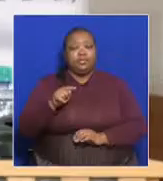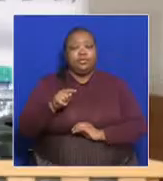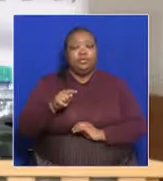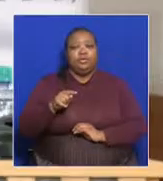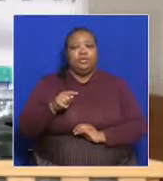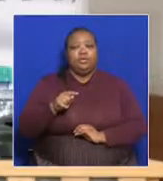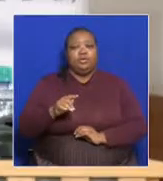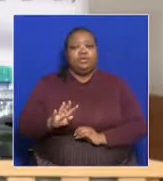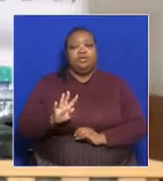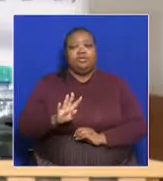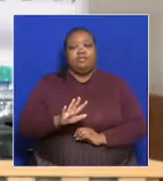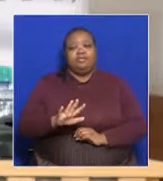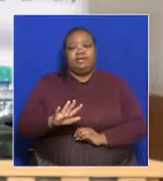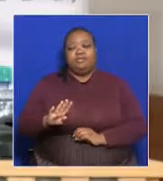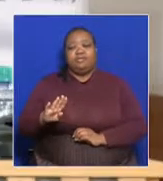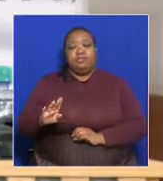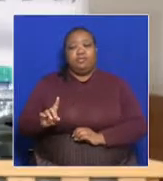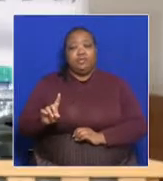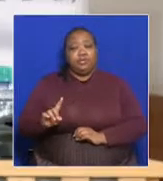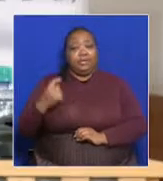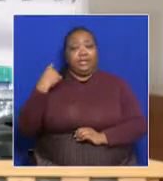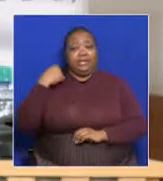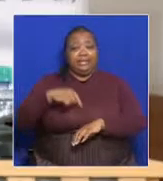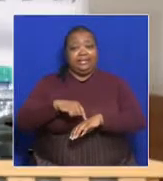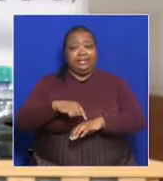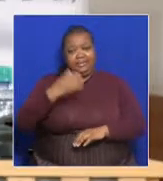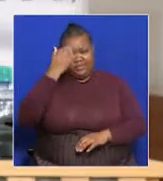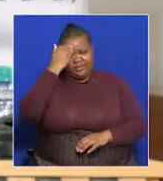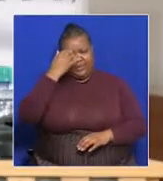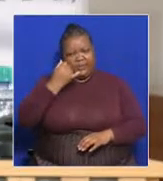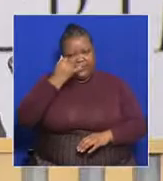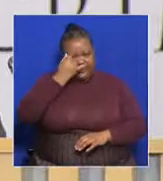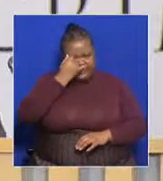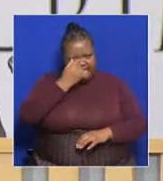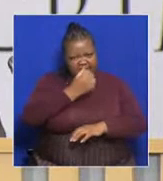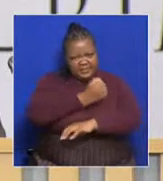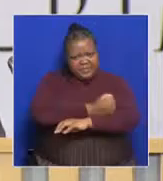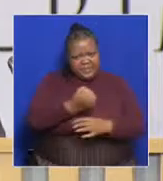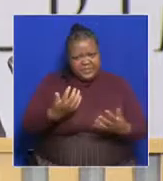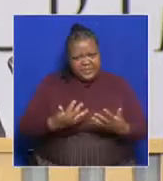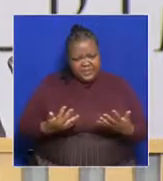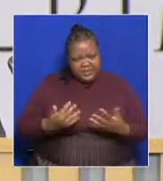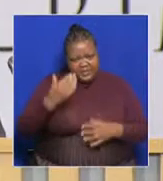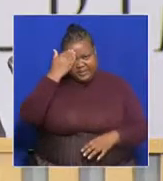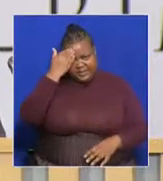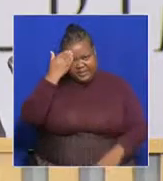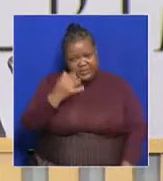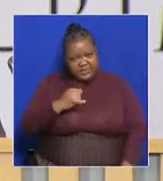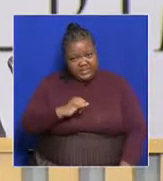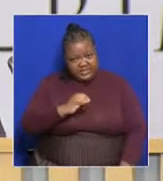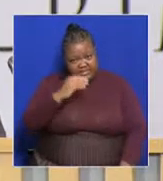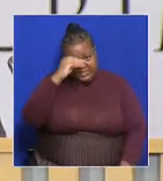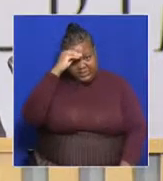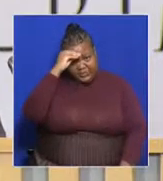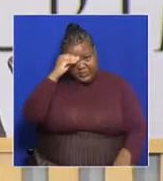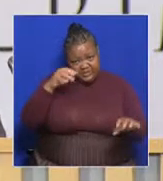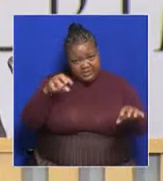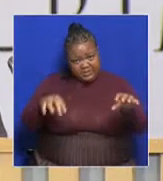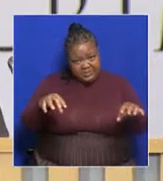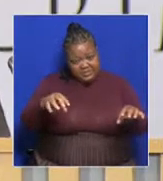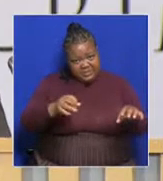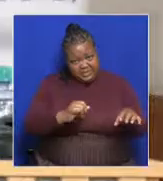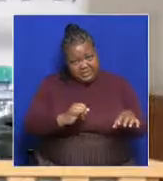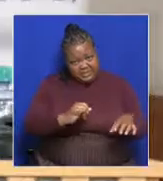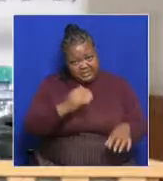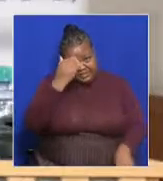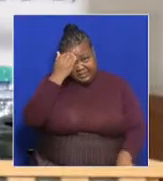541, did you know where those drugs were? Did Yes, you know they were still at those respective police stations? that is correct. Okay. And